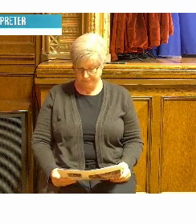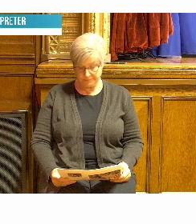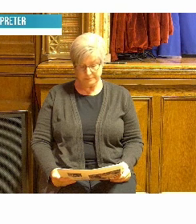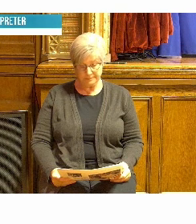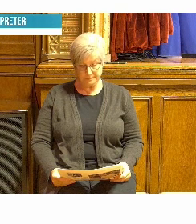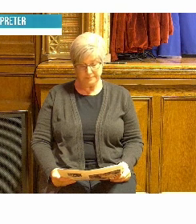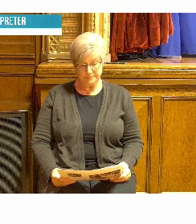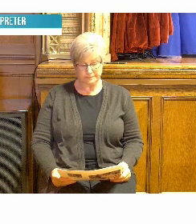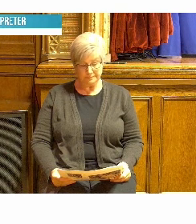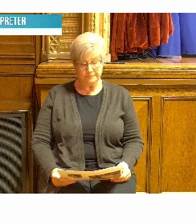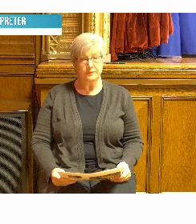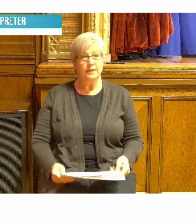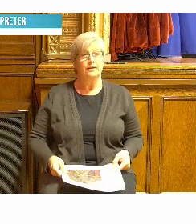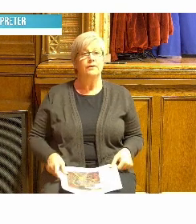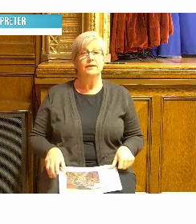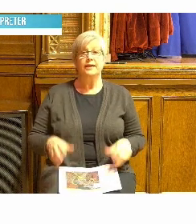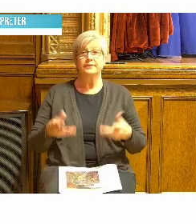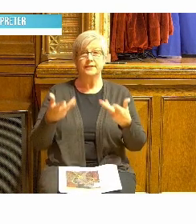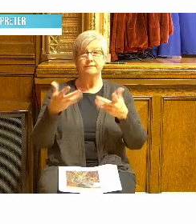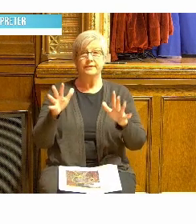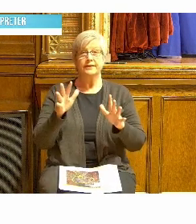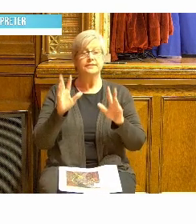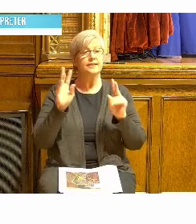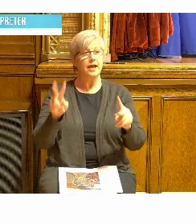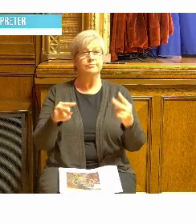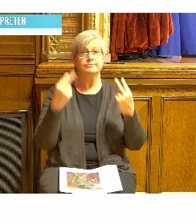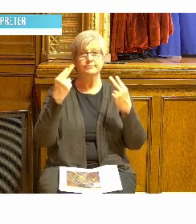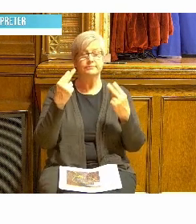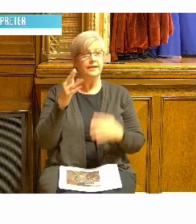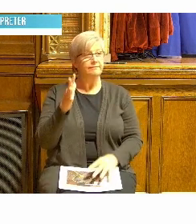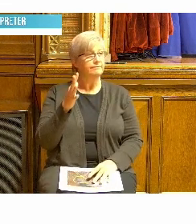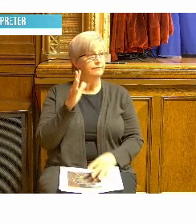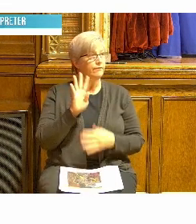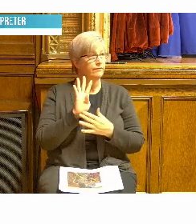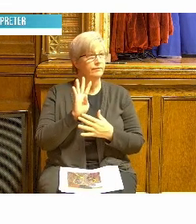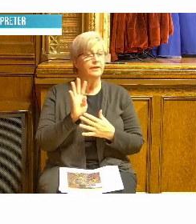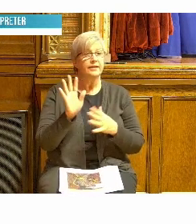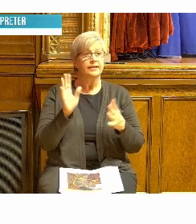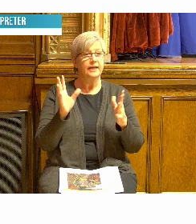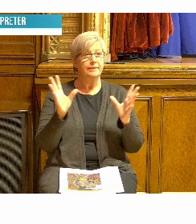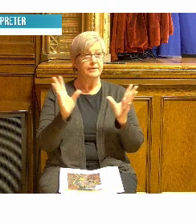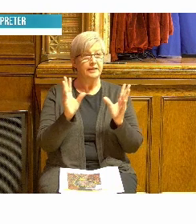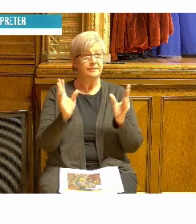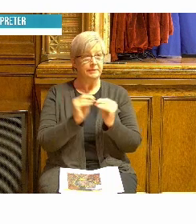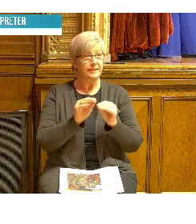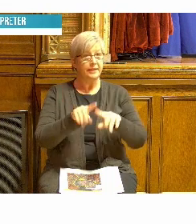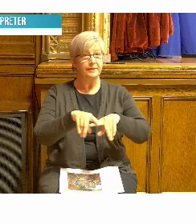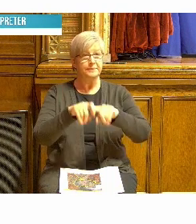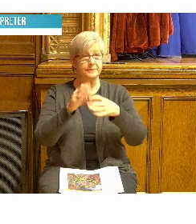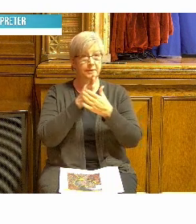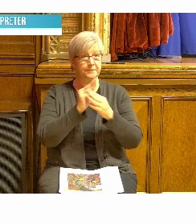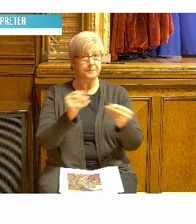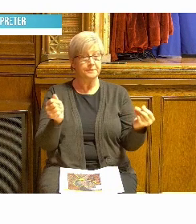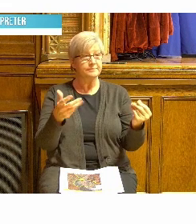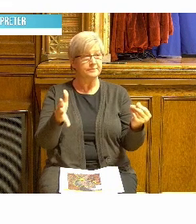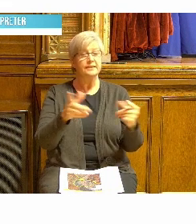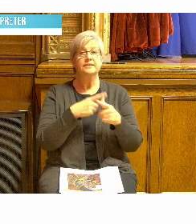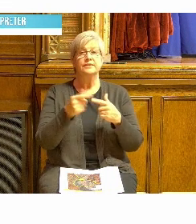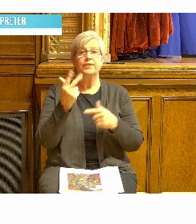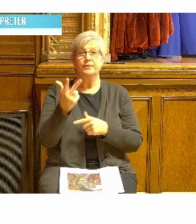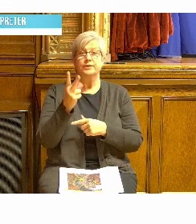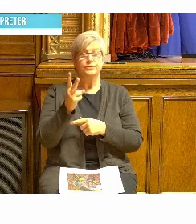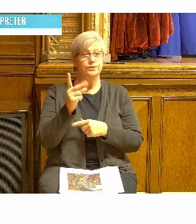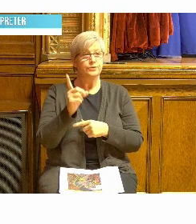And we'll come back together up front in 5, coming back together 4,